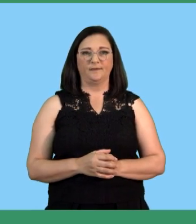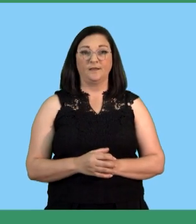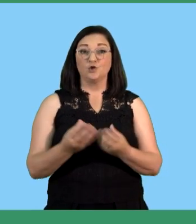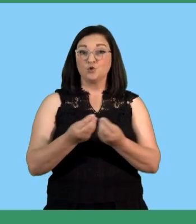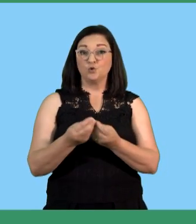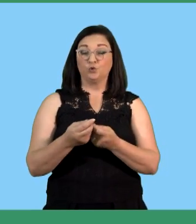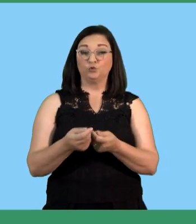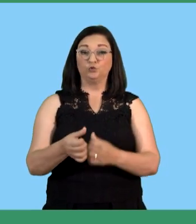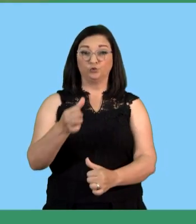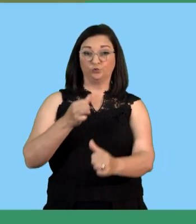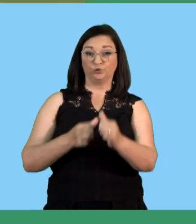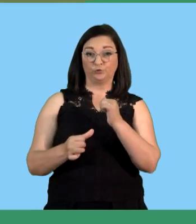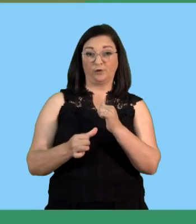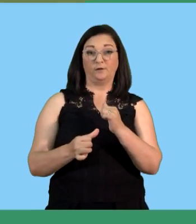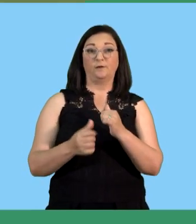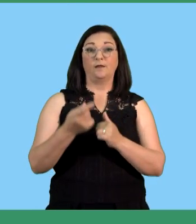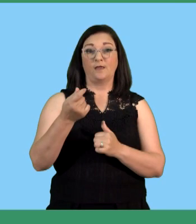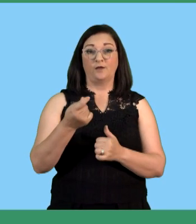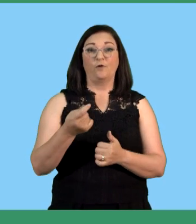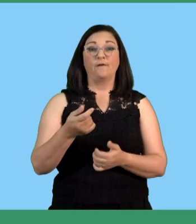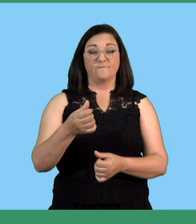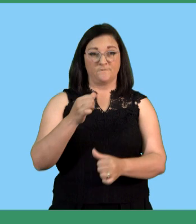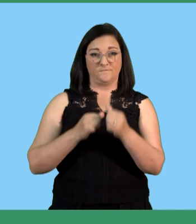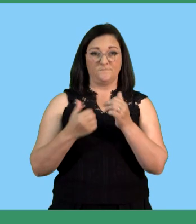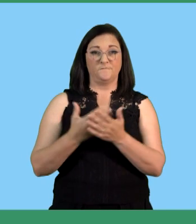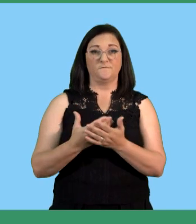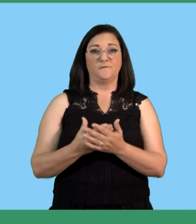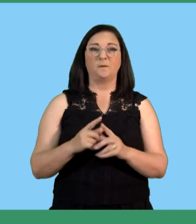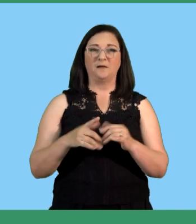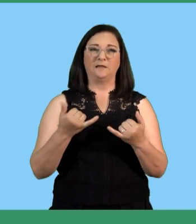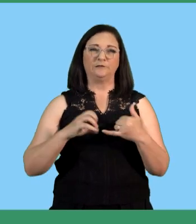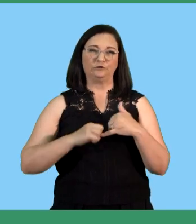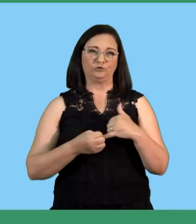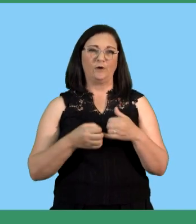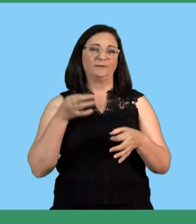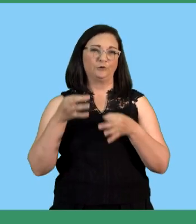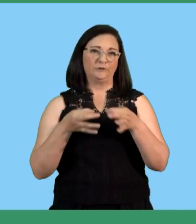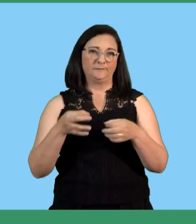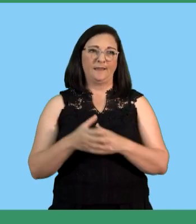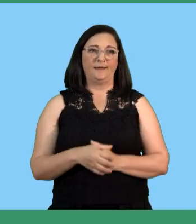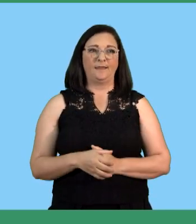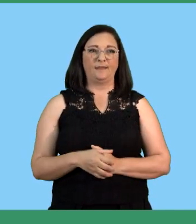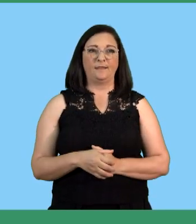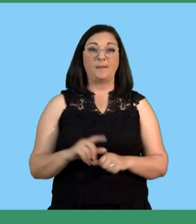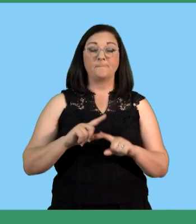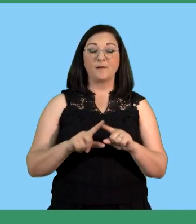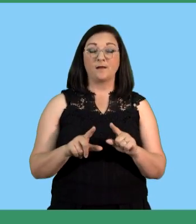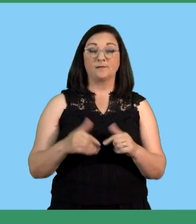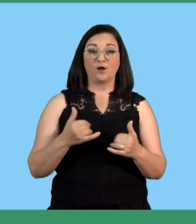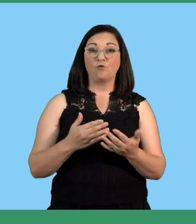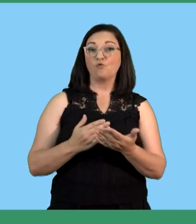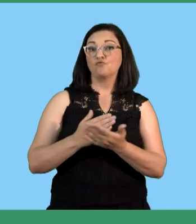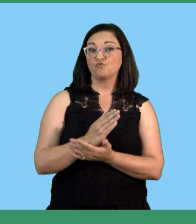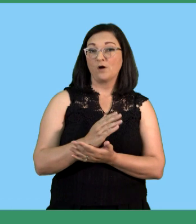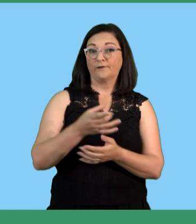Return goods and claim refund, complain. Right, let's try and explain them quickly. Right to choose, remember we spoke about